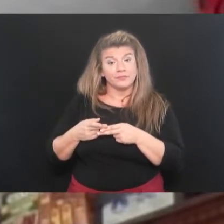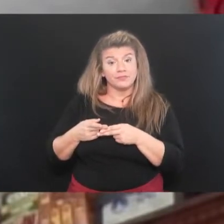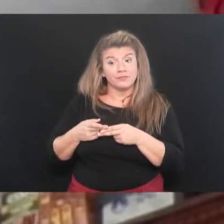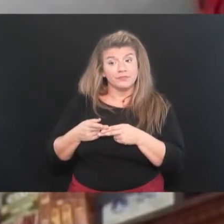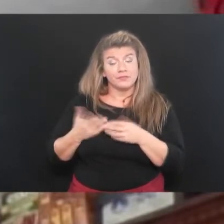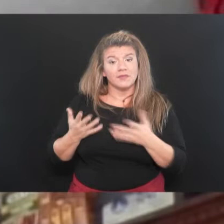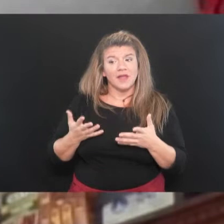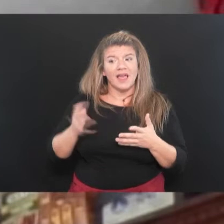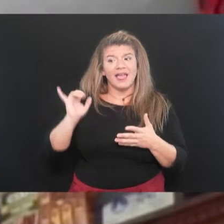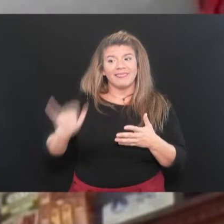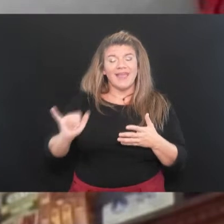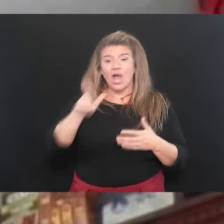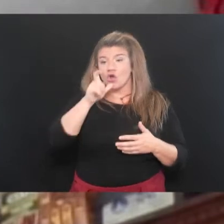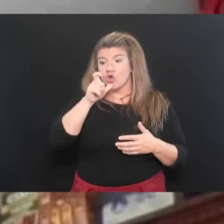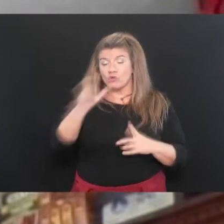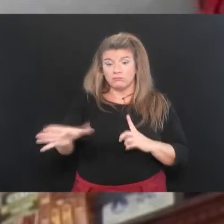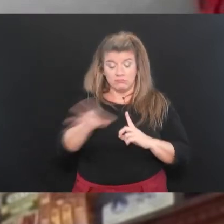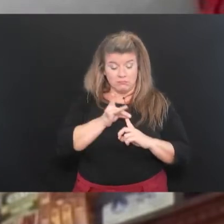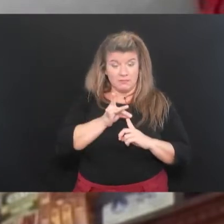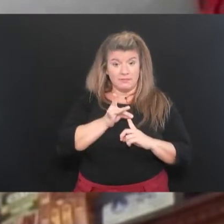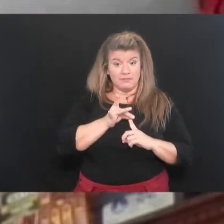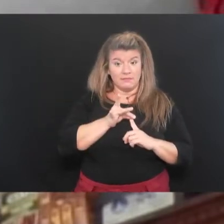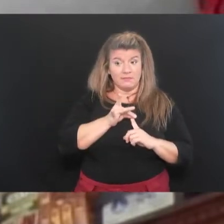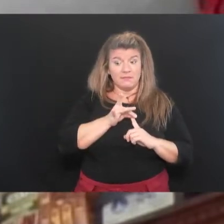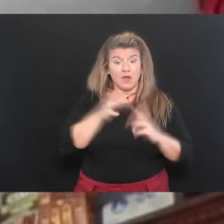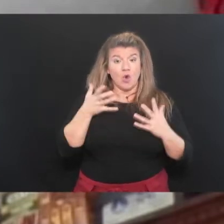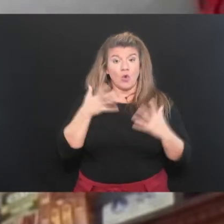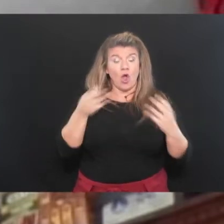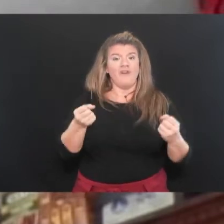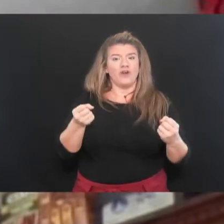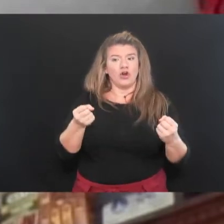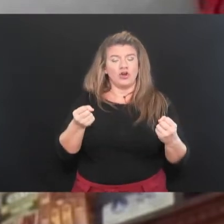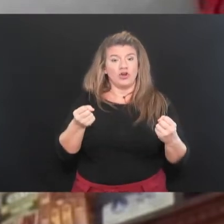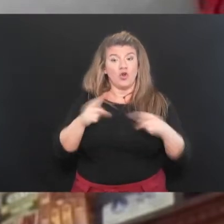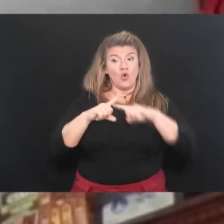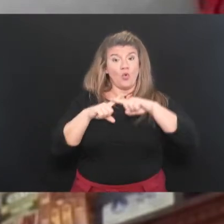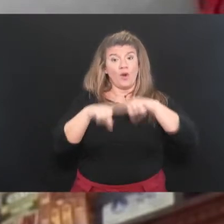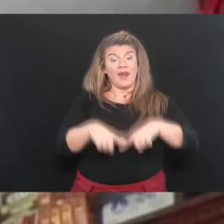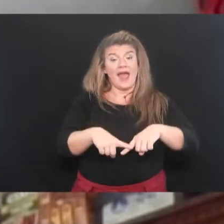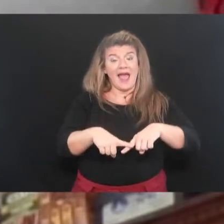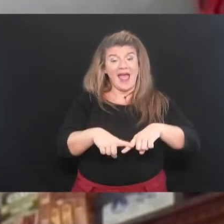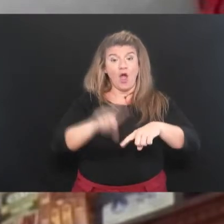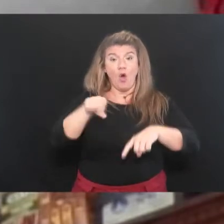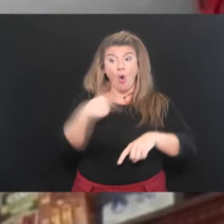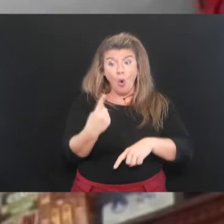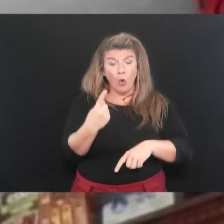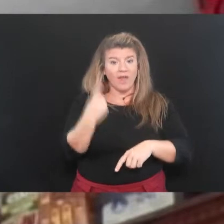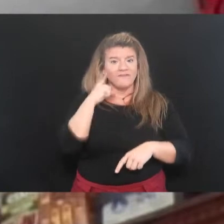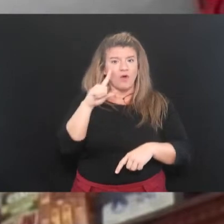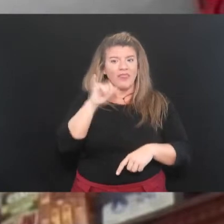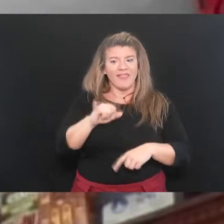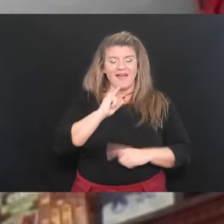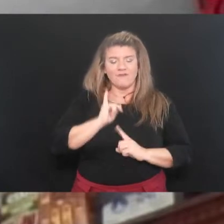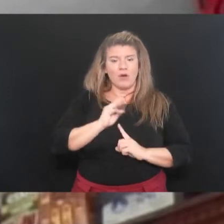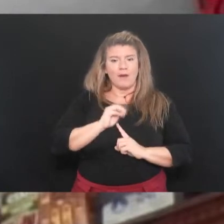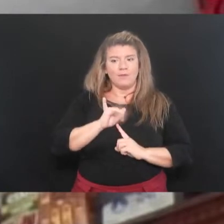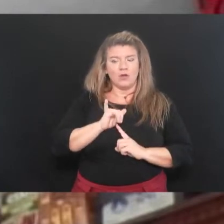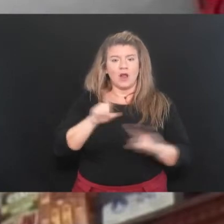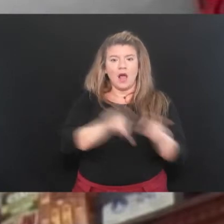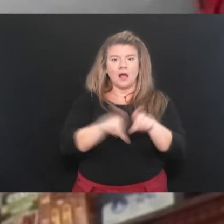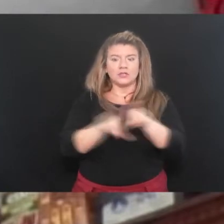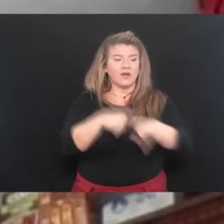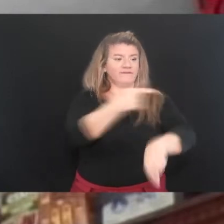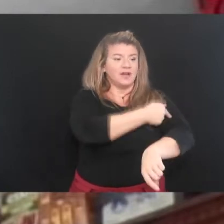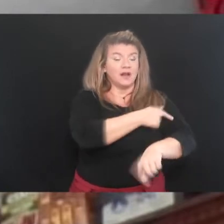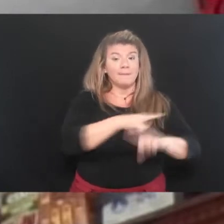people who've recovered from COVID shouldn't rely solely on that for immunity. They should also get vaccinated. But then today I read